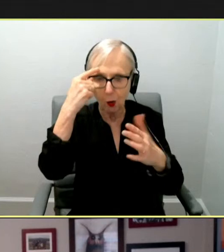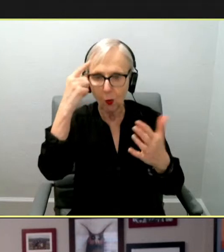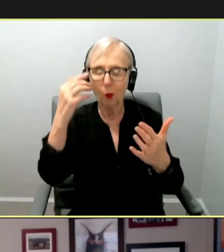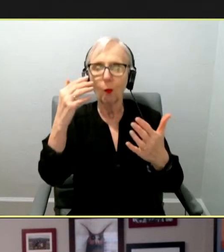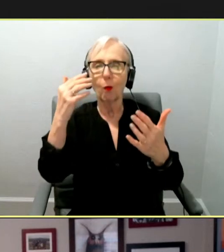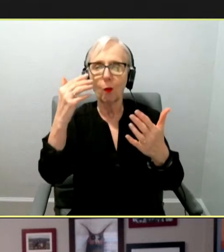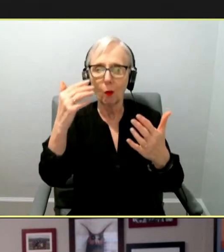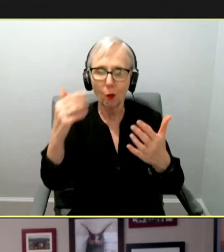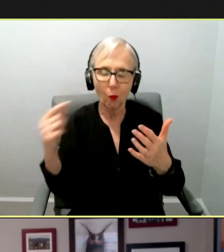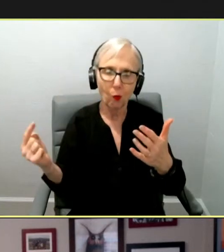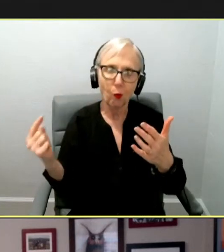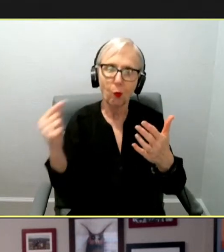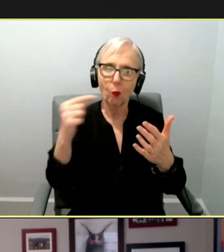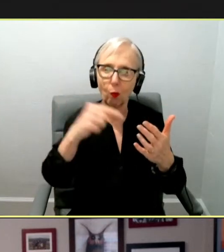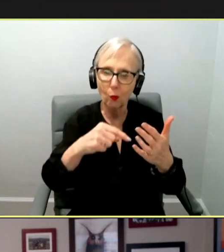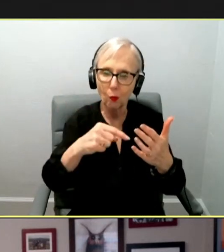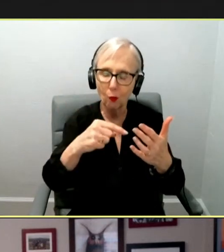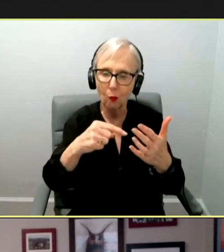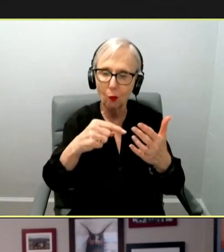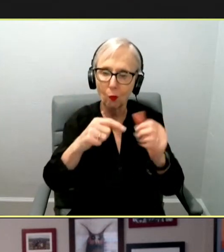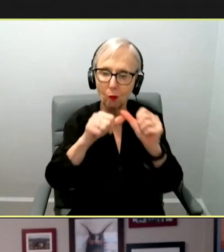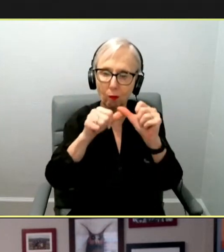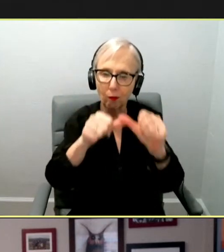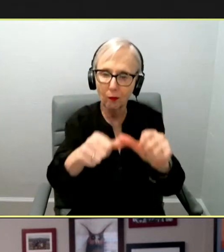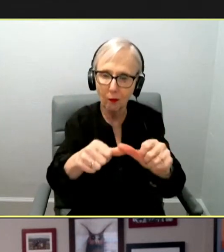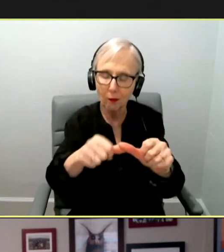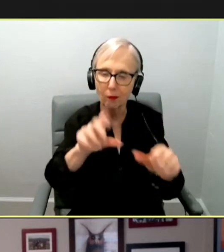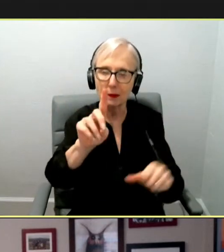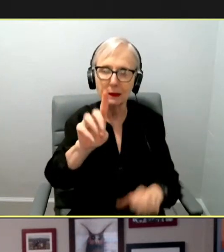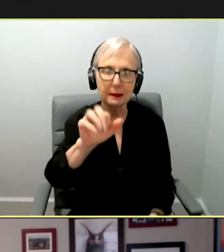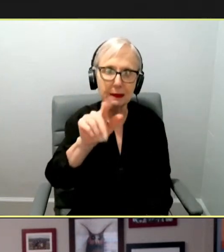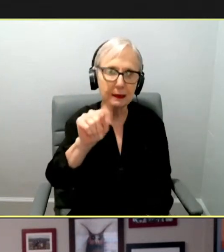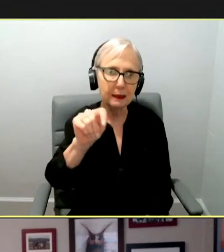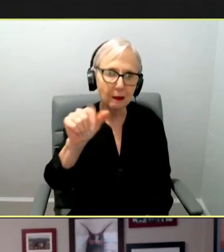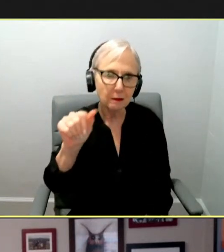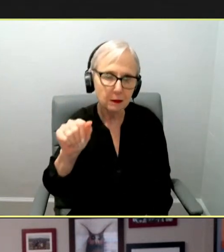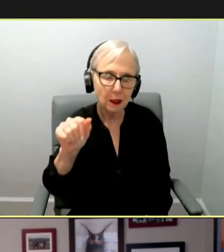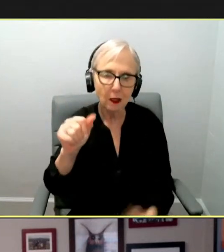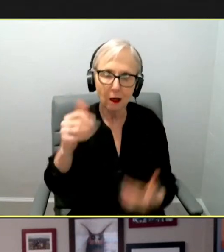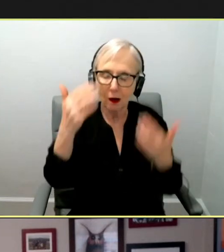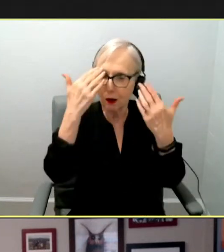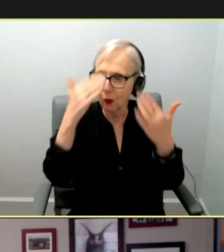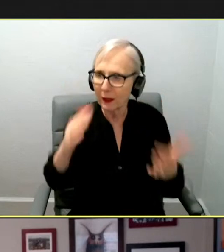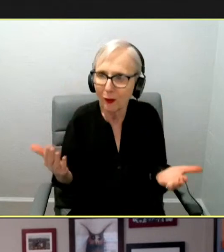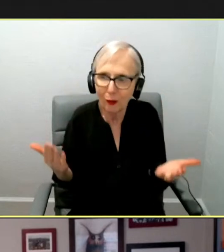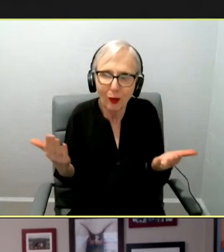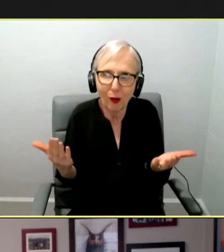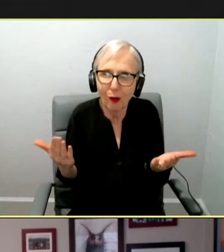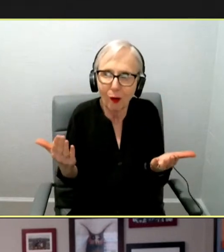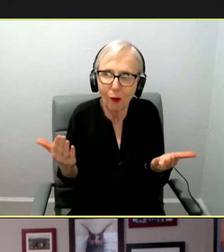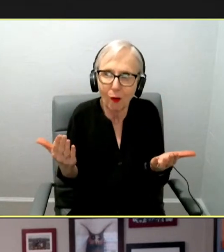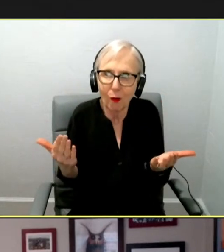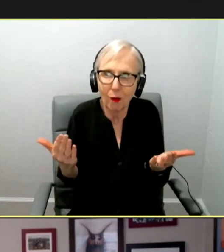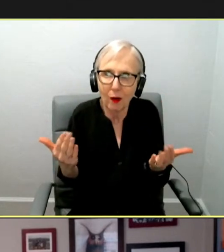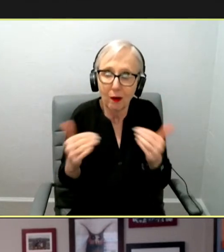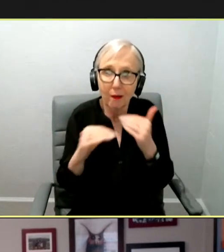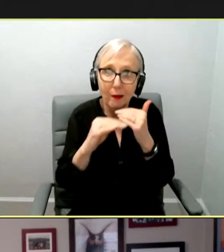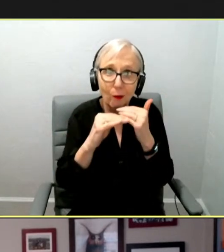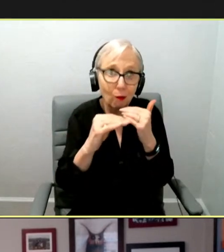we're coming off of this pretty sustained Delta wave, or just no way to know?